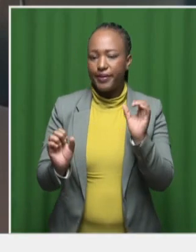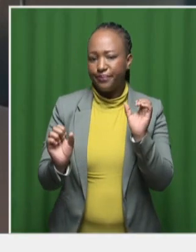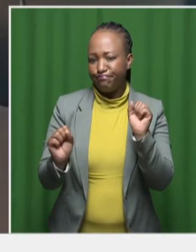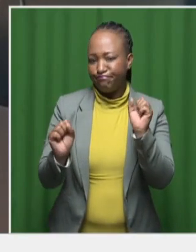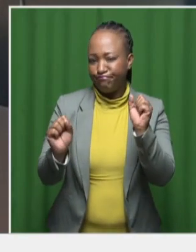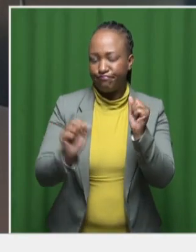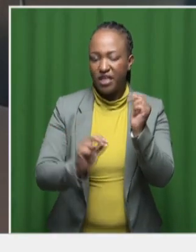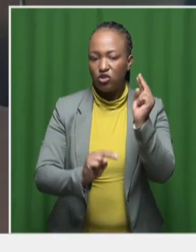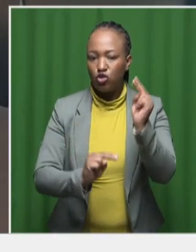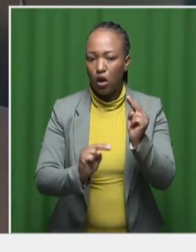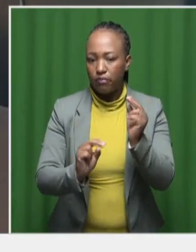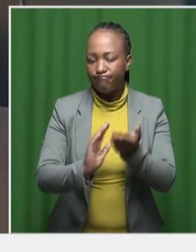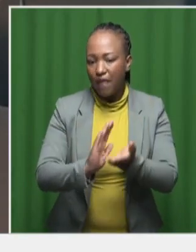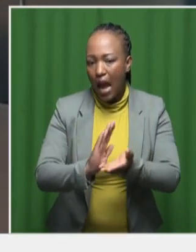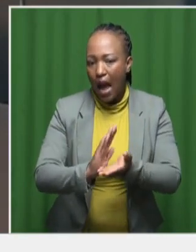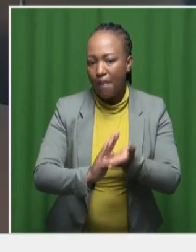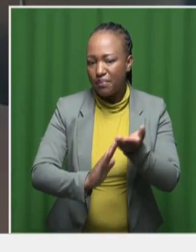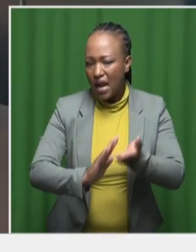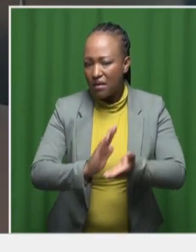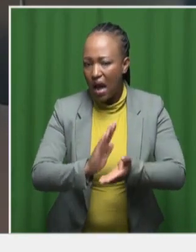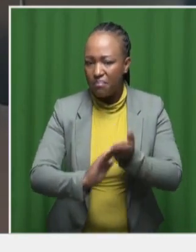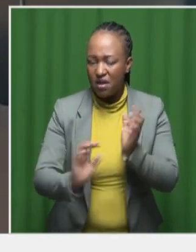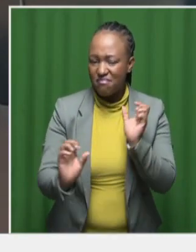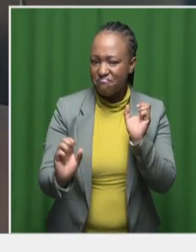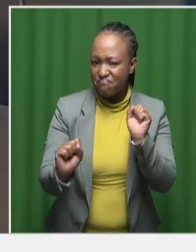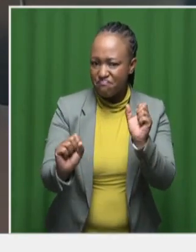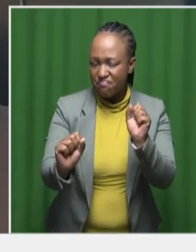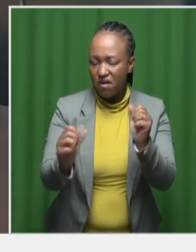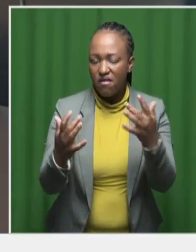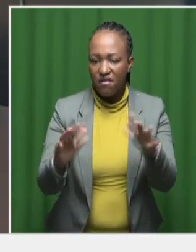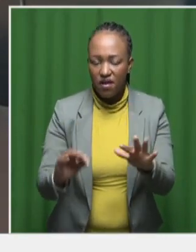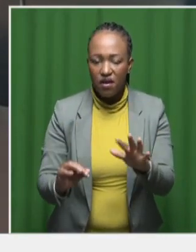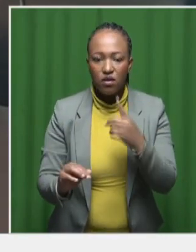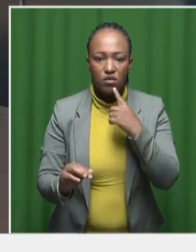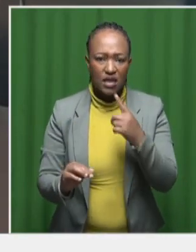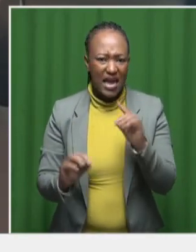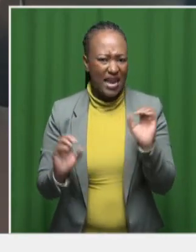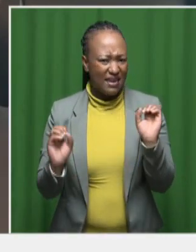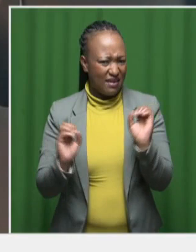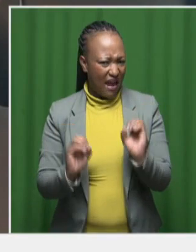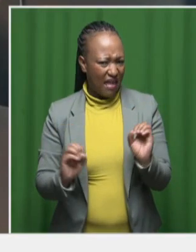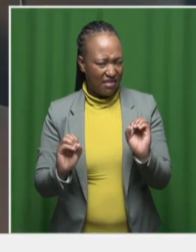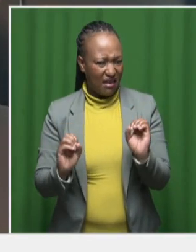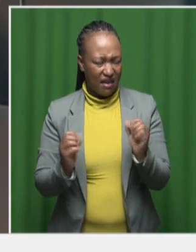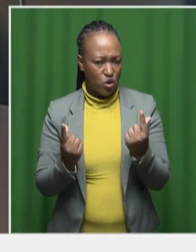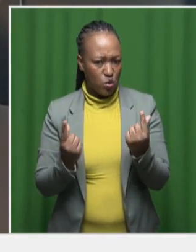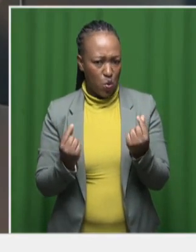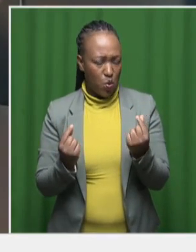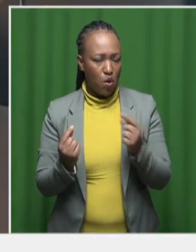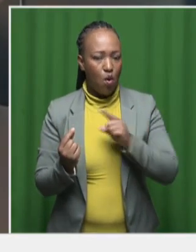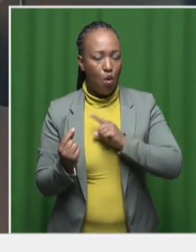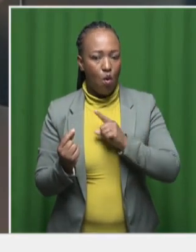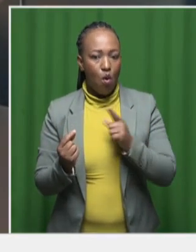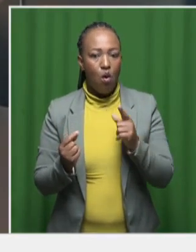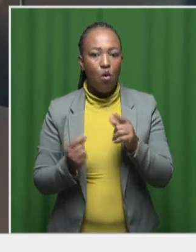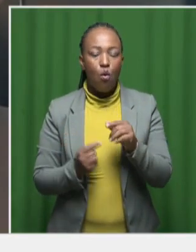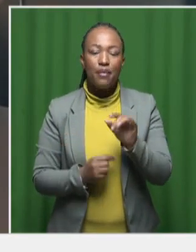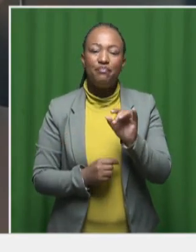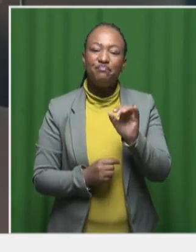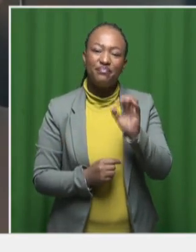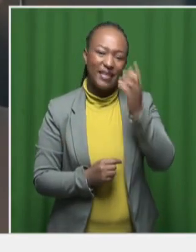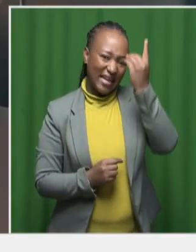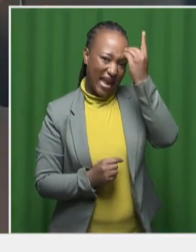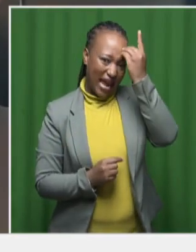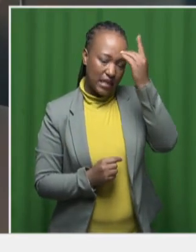to exactly what has been done. And it's hard to say, and we cannot say that nothing has been done when it comes to the whole of eThekwini. But